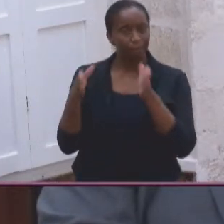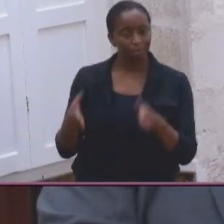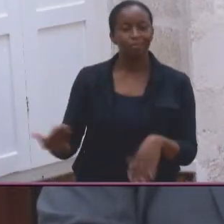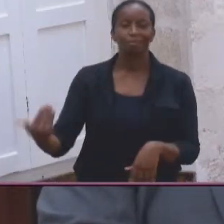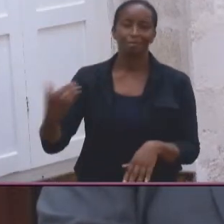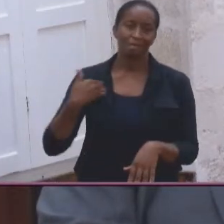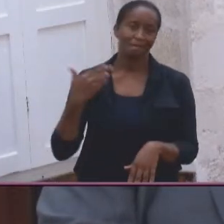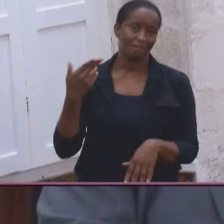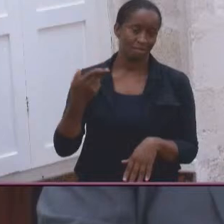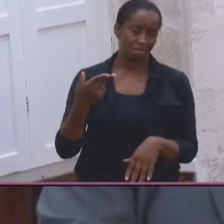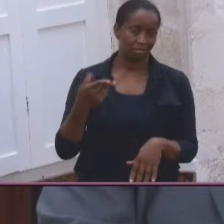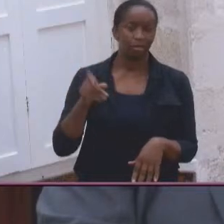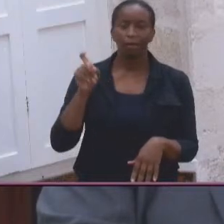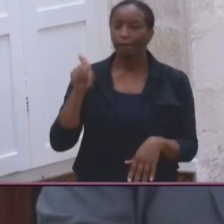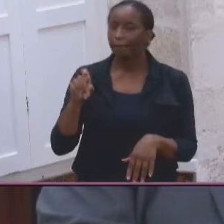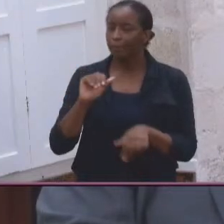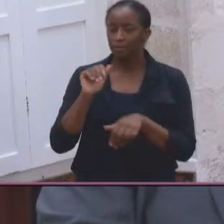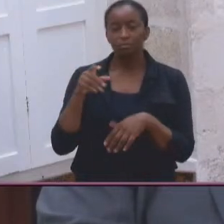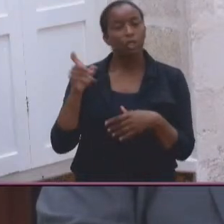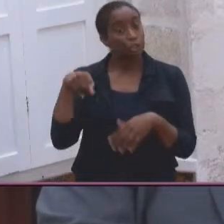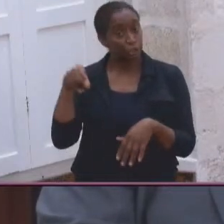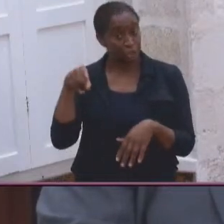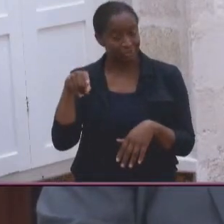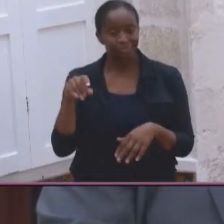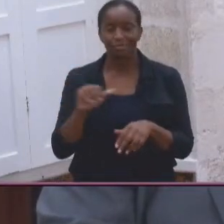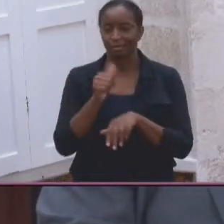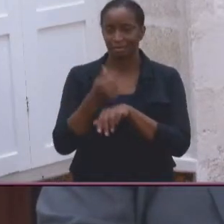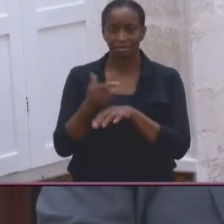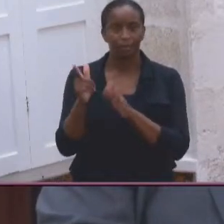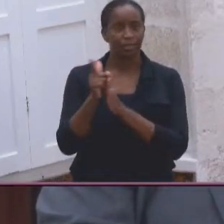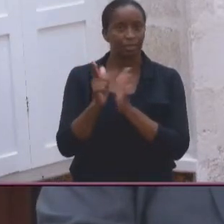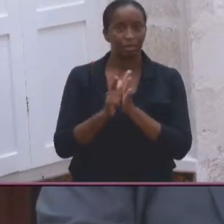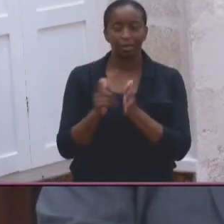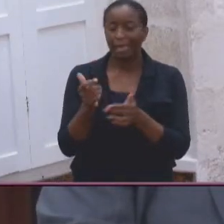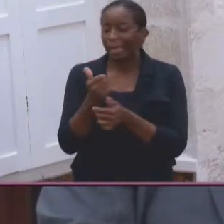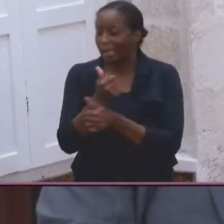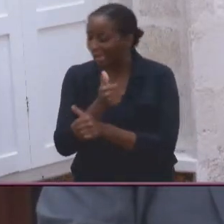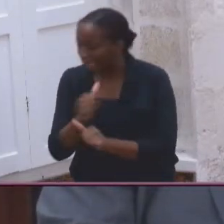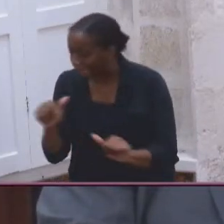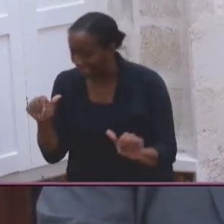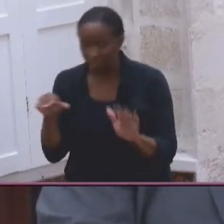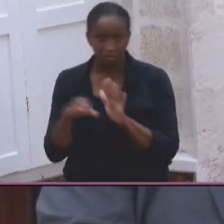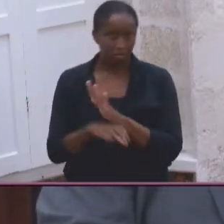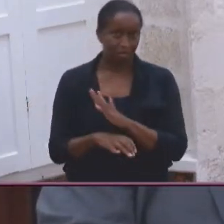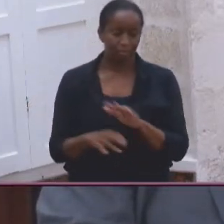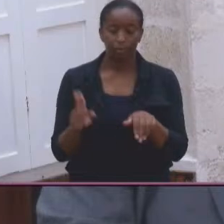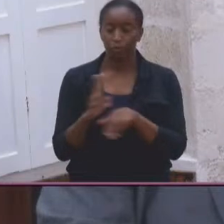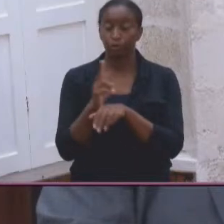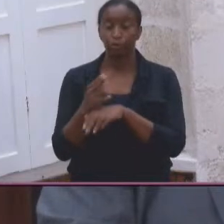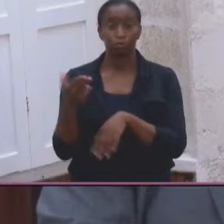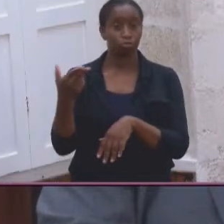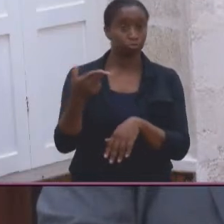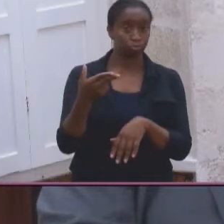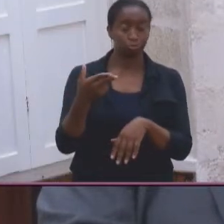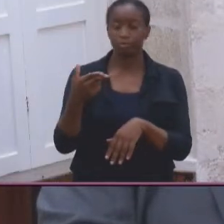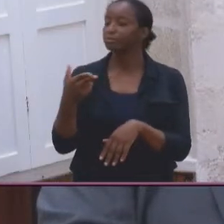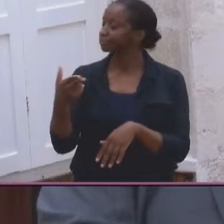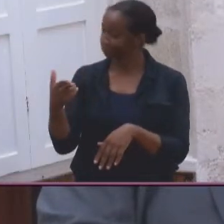parole for anyone who commits a crime using a firearm. That's what I would do if I had the